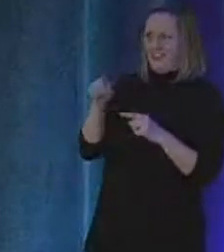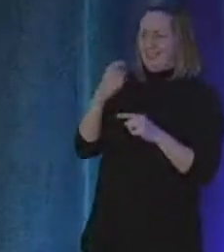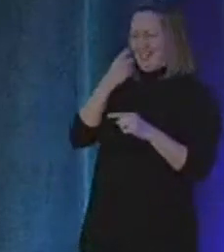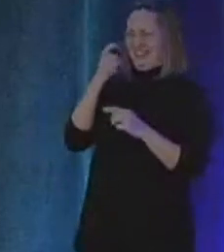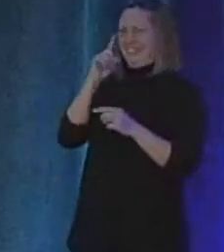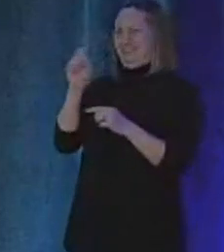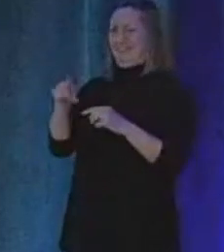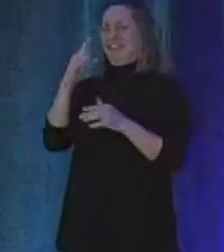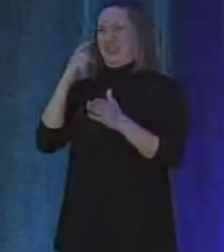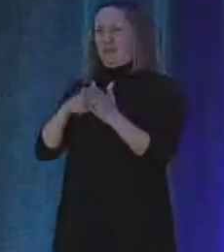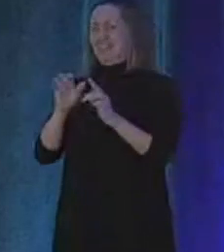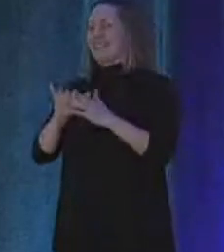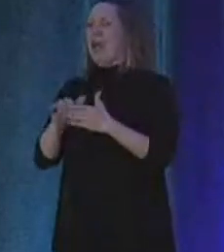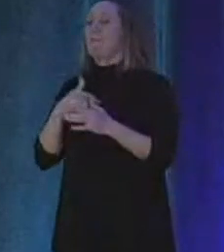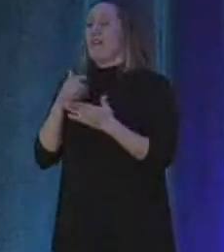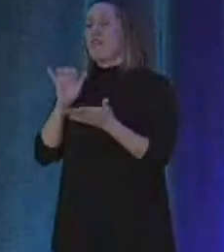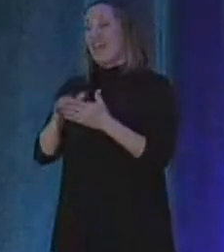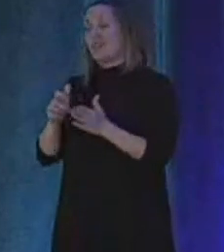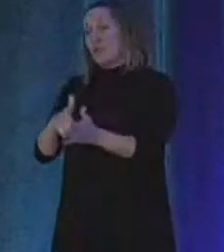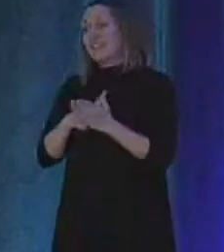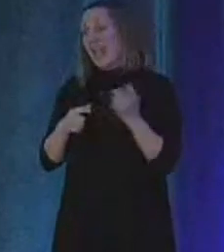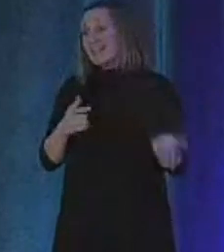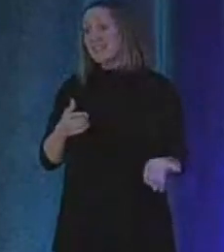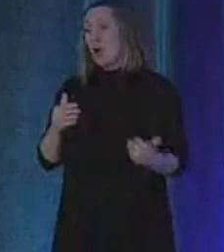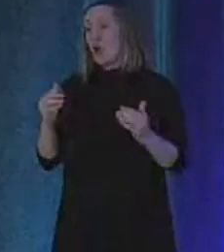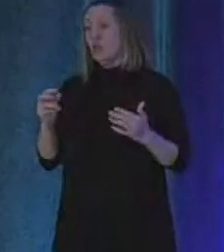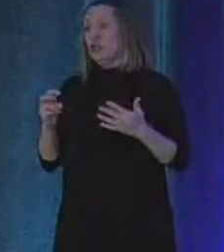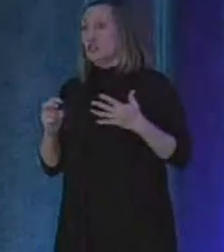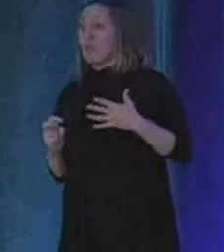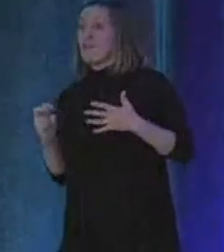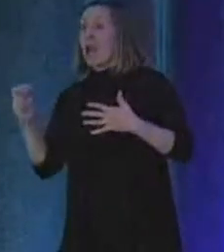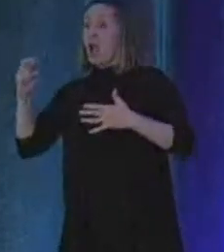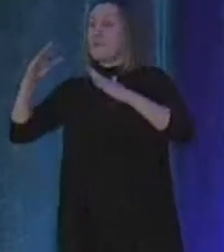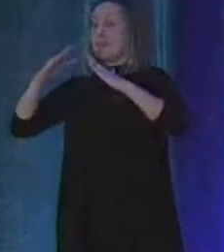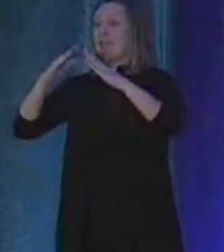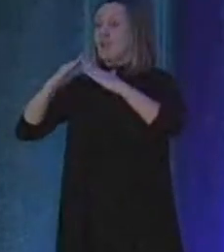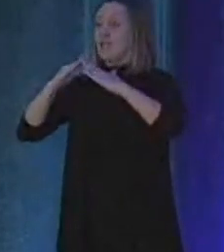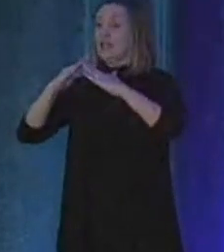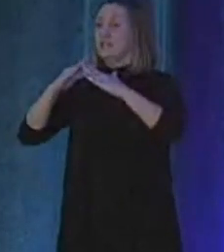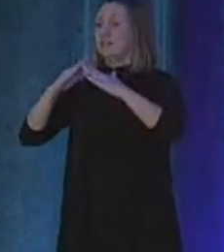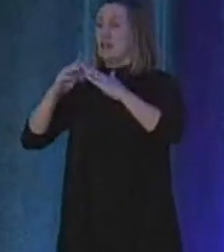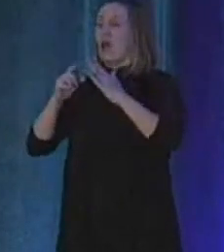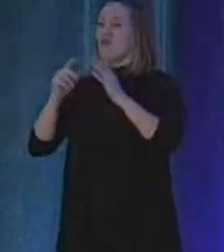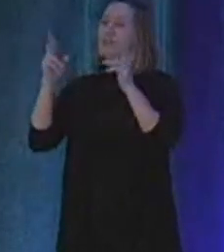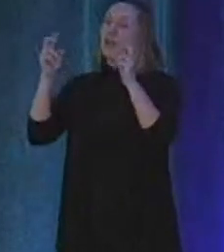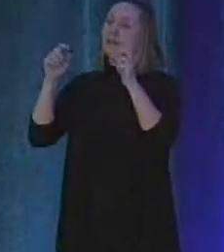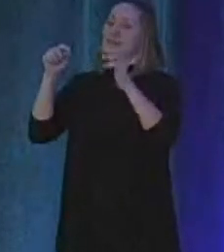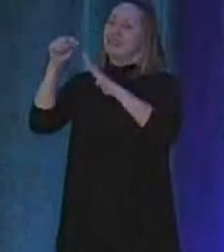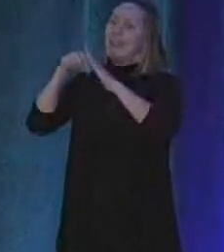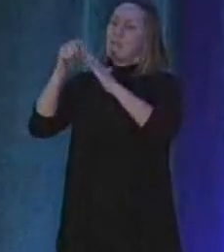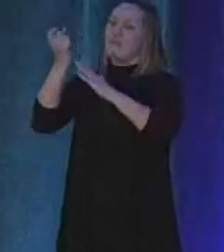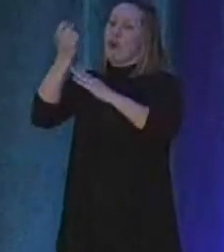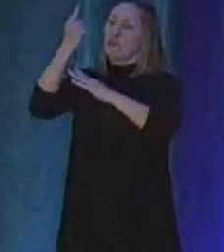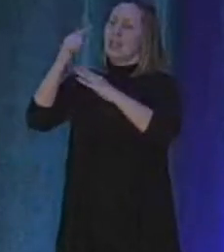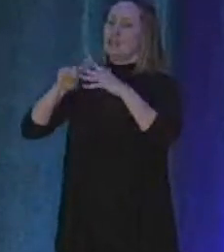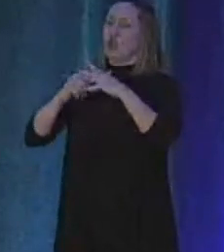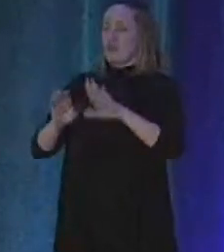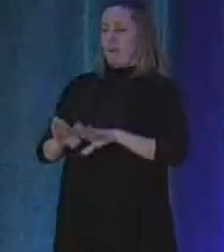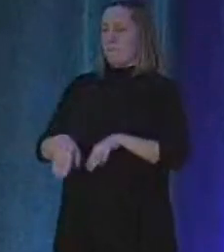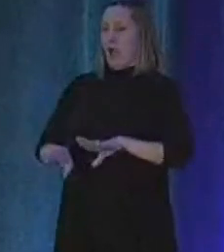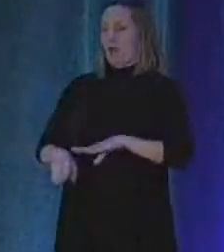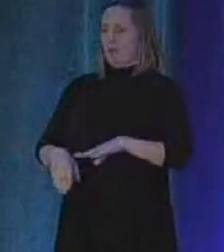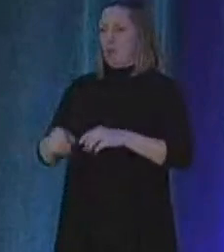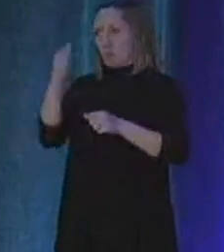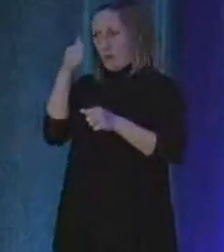This is technically what it takes to move up the pyramid of depth of understanding of something. So you start at the bottom at